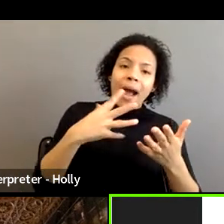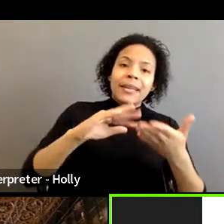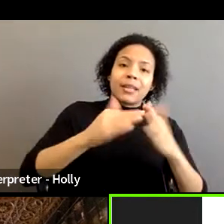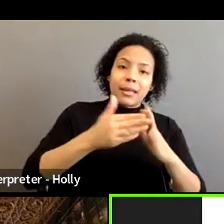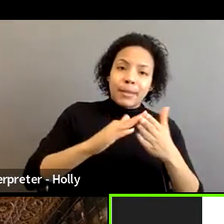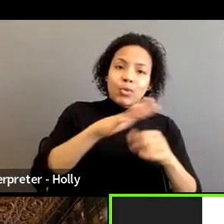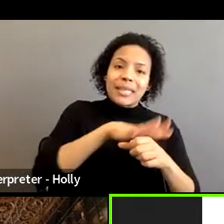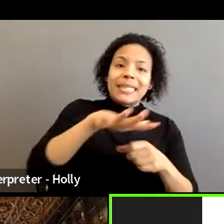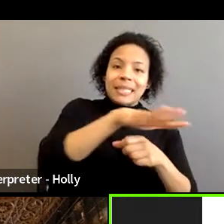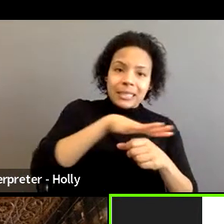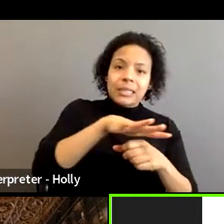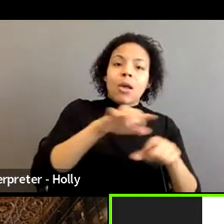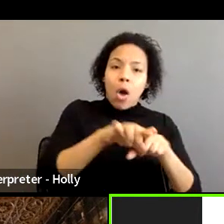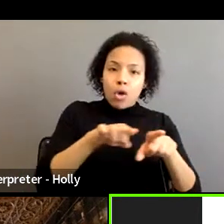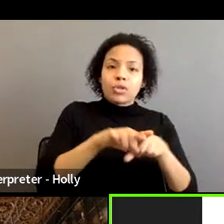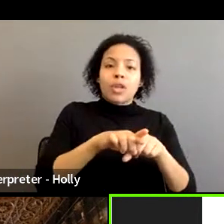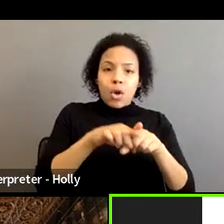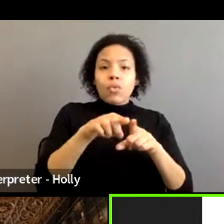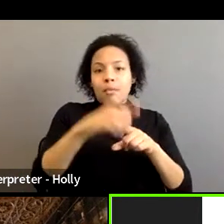those values.